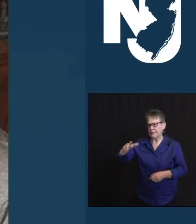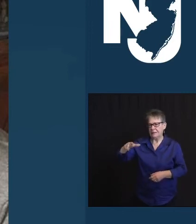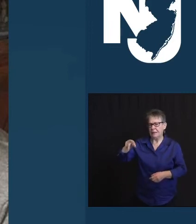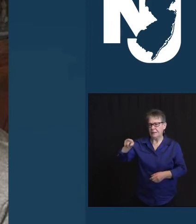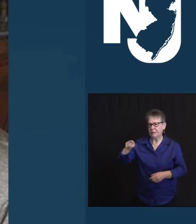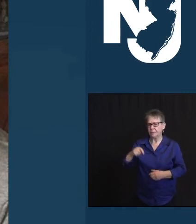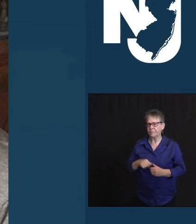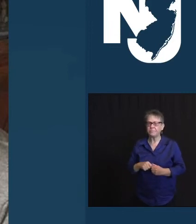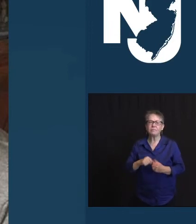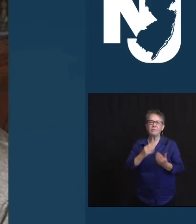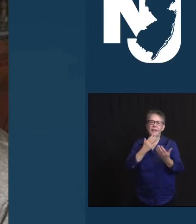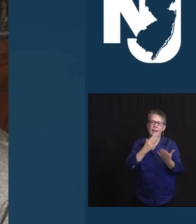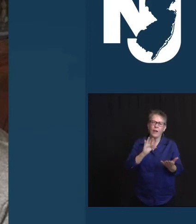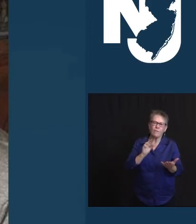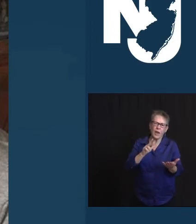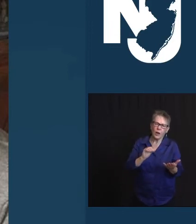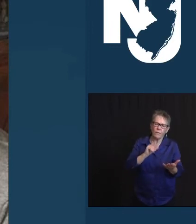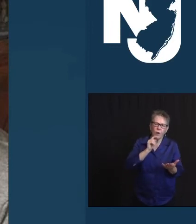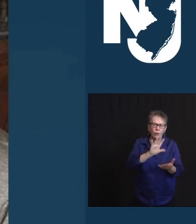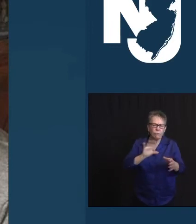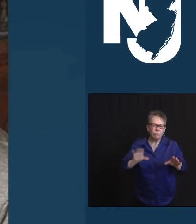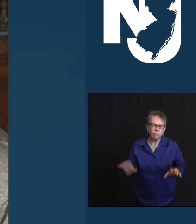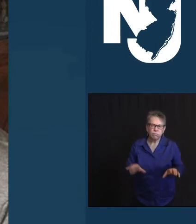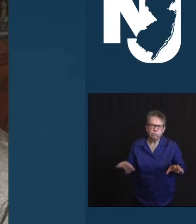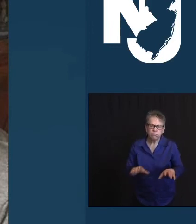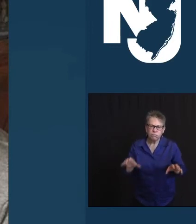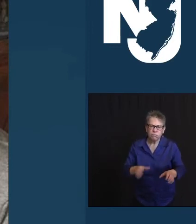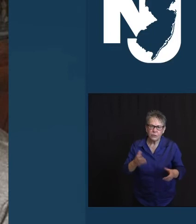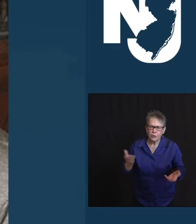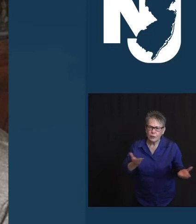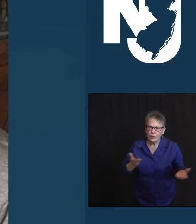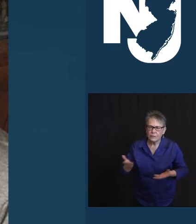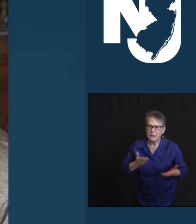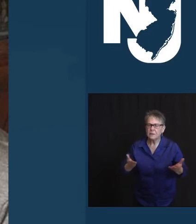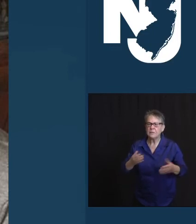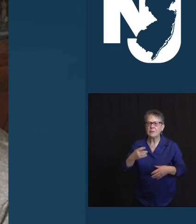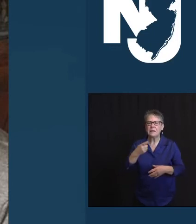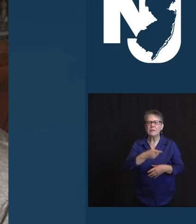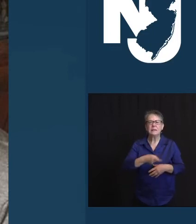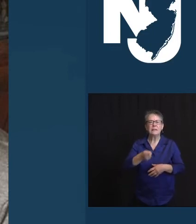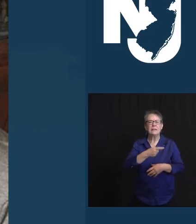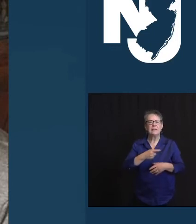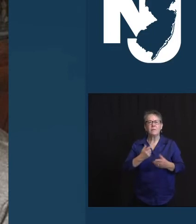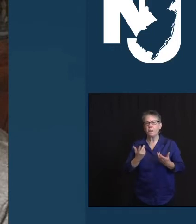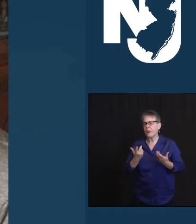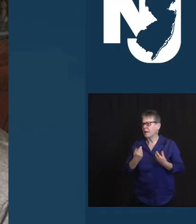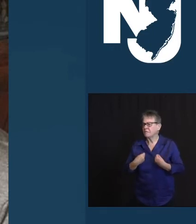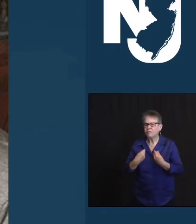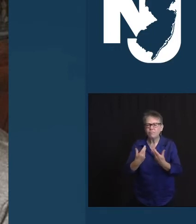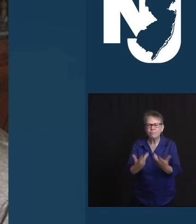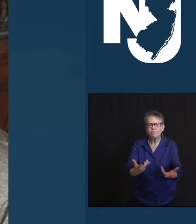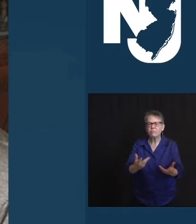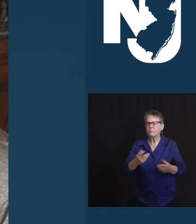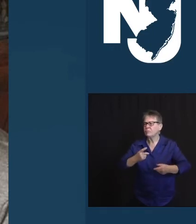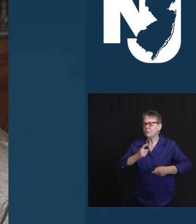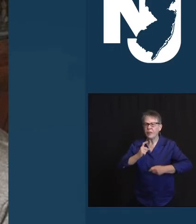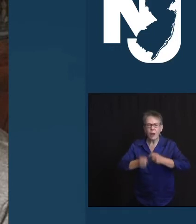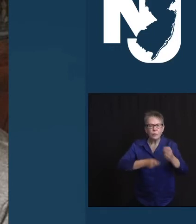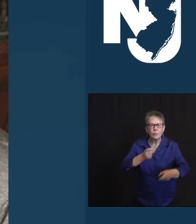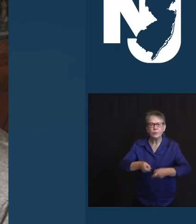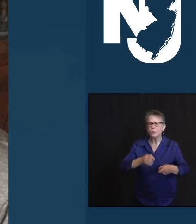to his adopted homeland and to his contributions to the culture of Bayonne, and may God bless and watch over him and his